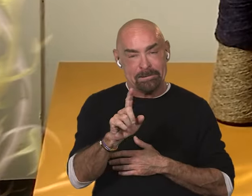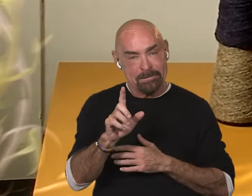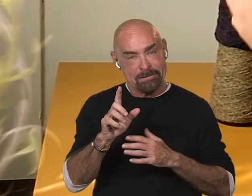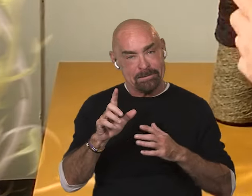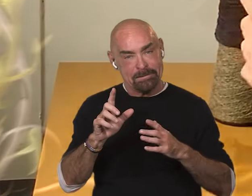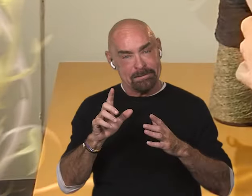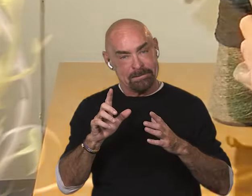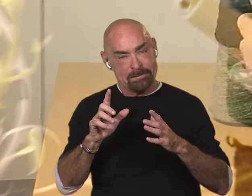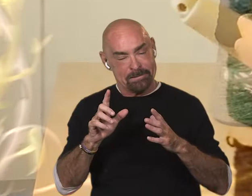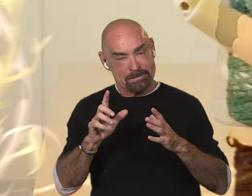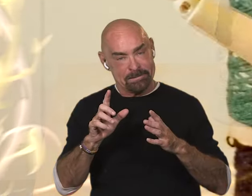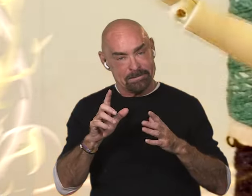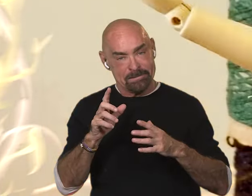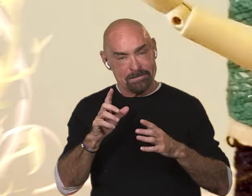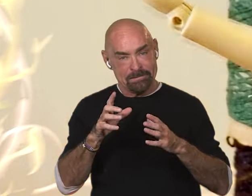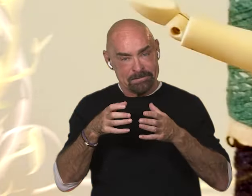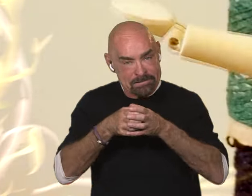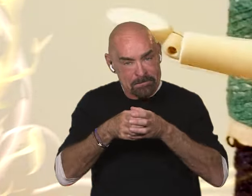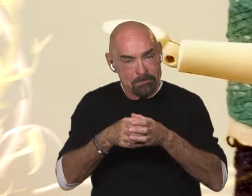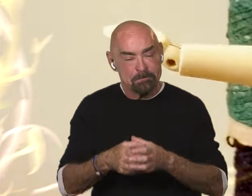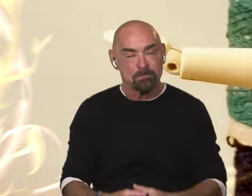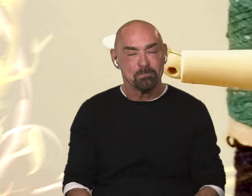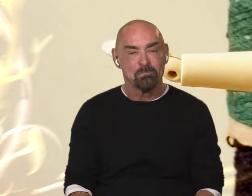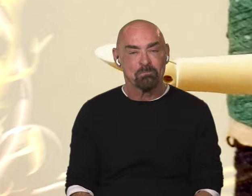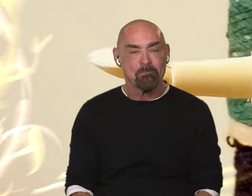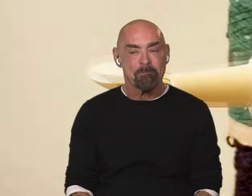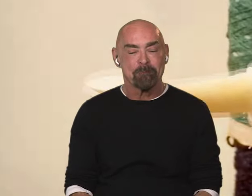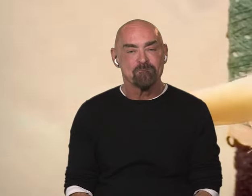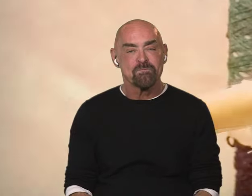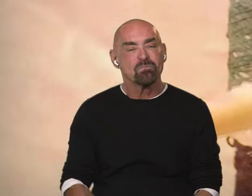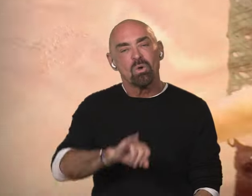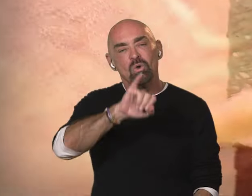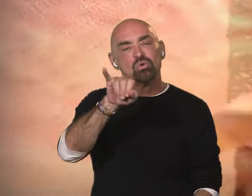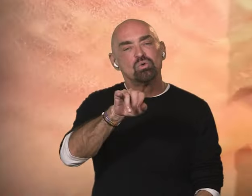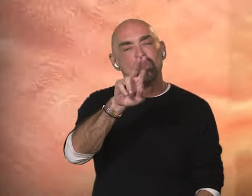team making a truly independent game without compromise.